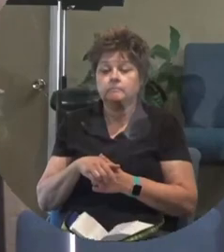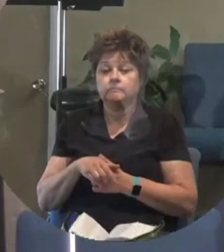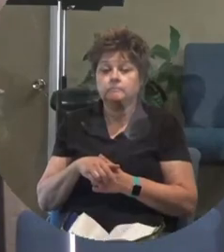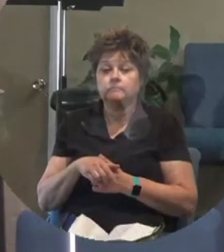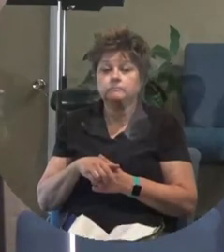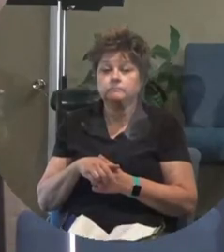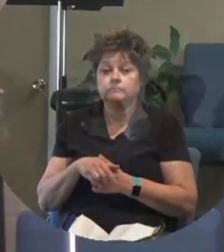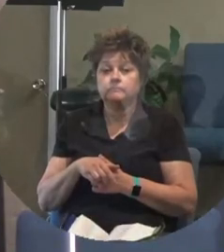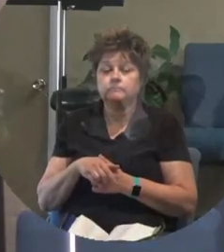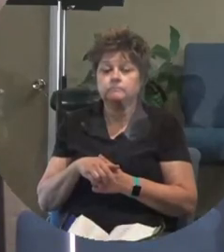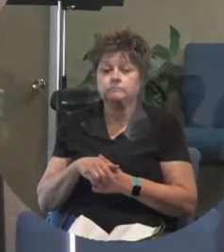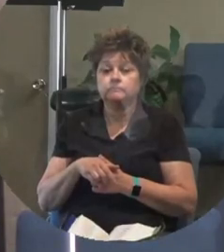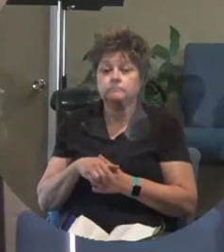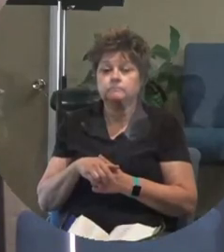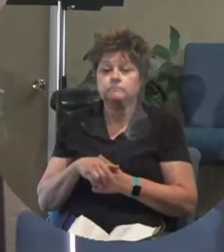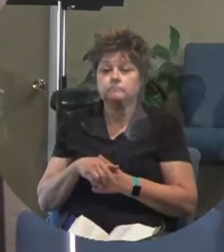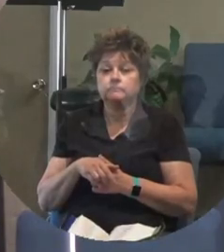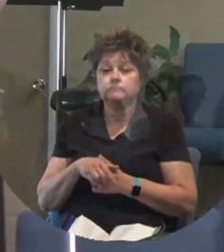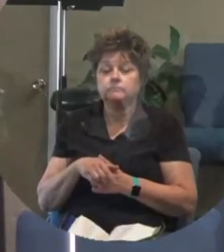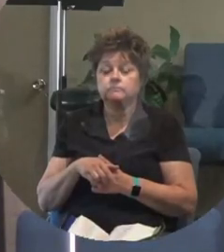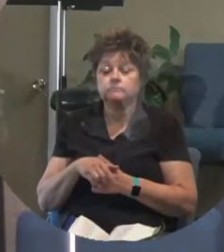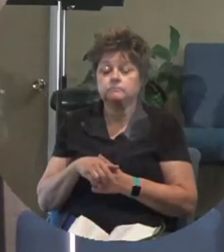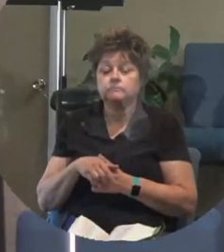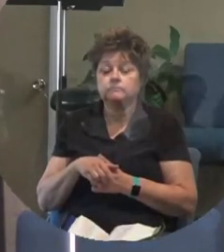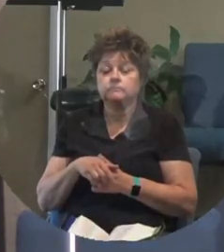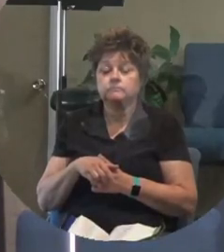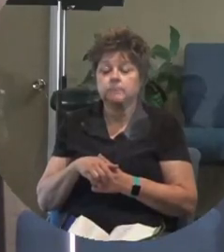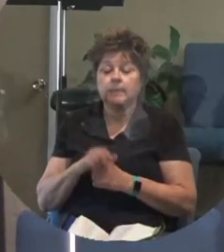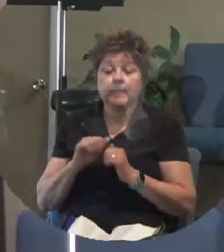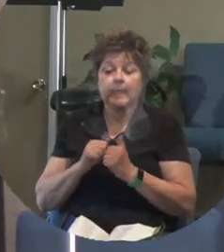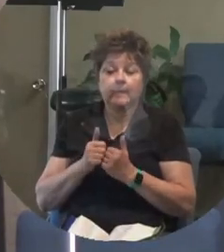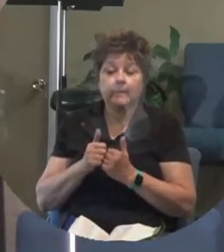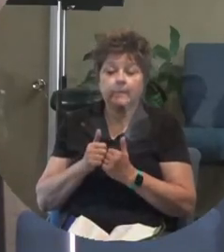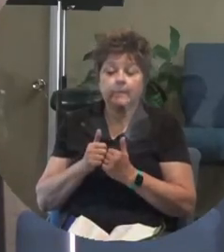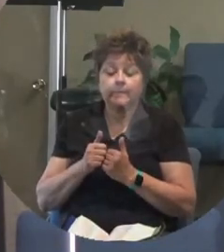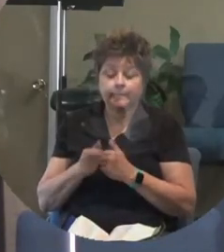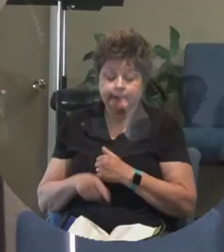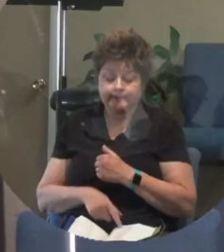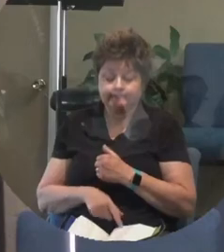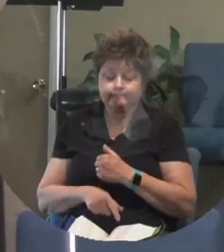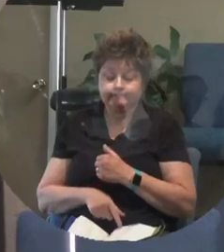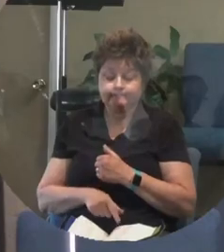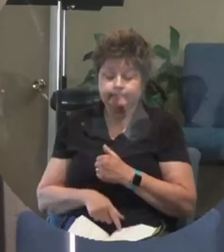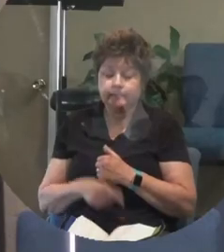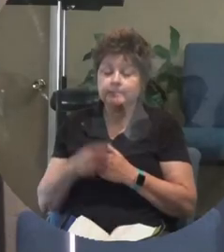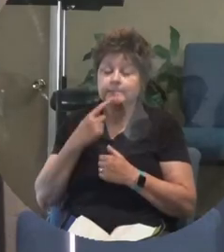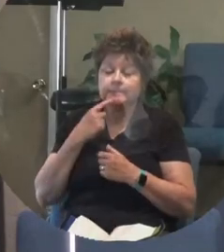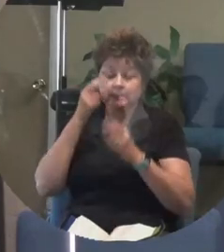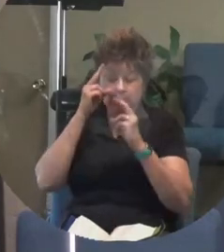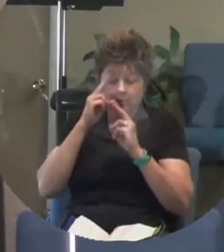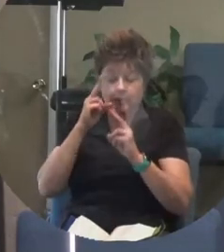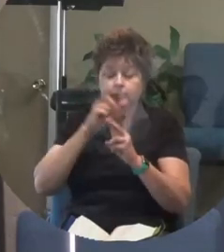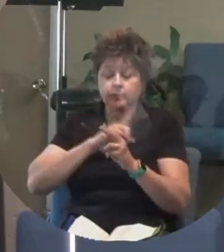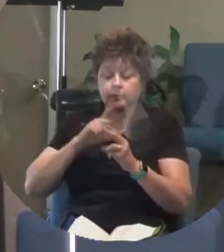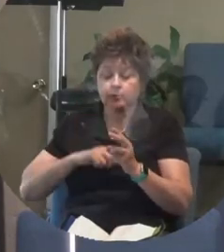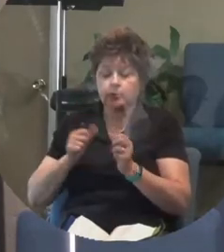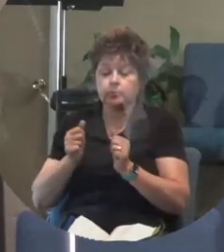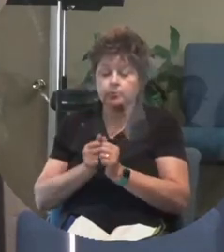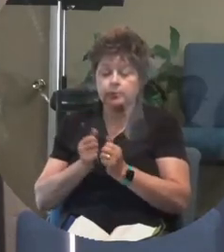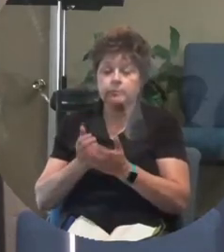And this is how you get it. So he says, honor the Lord with your wealth.